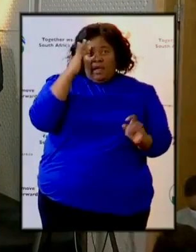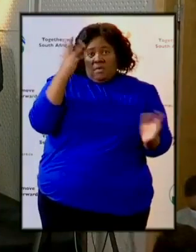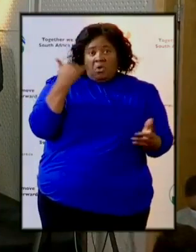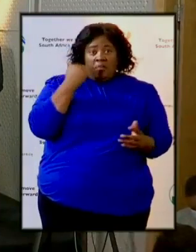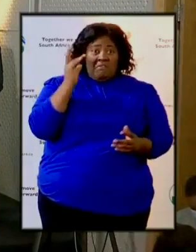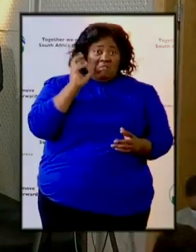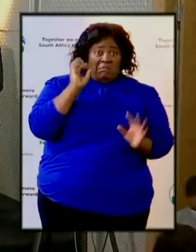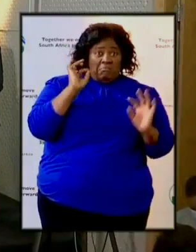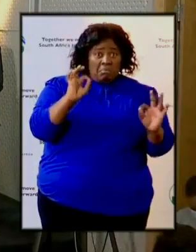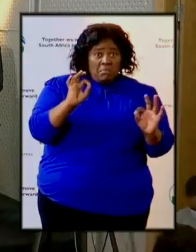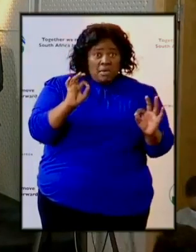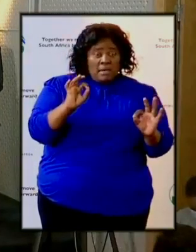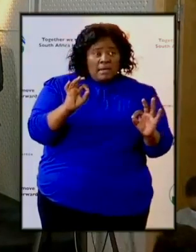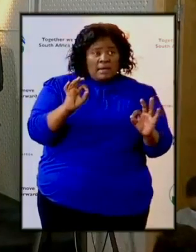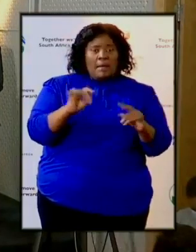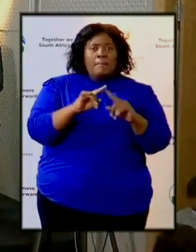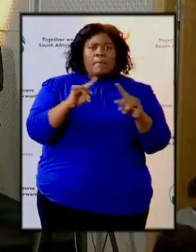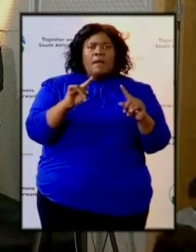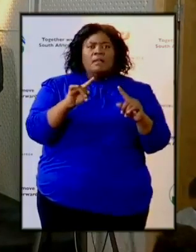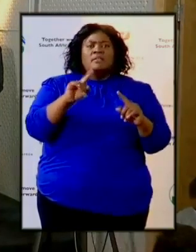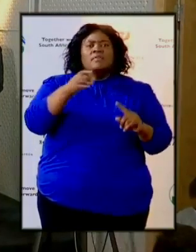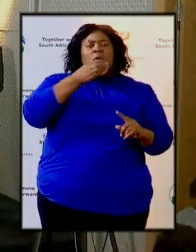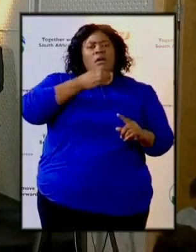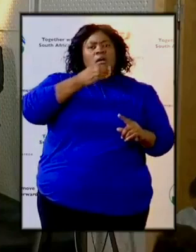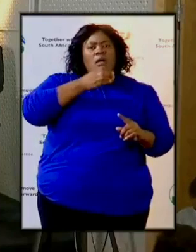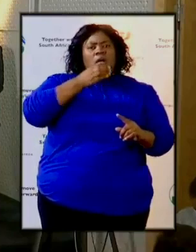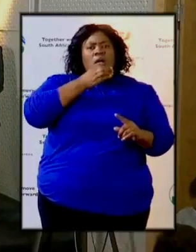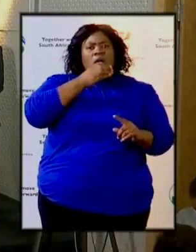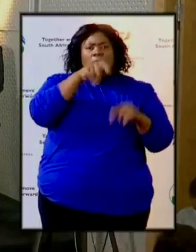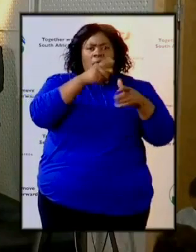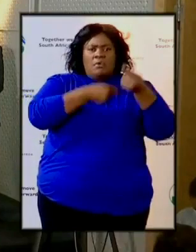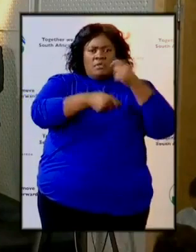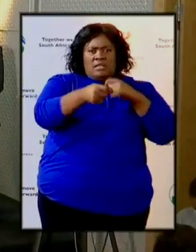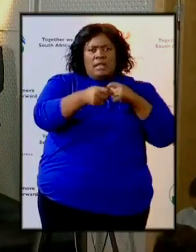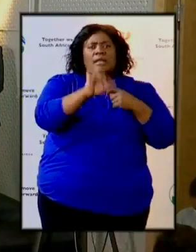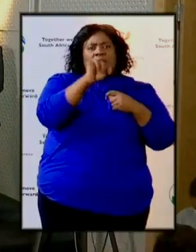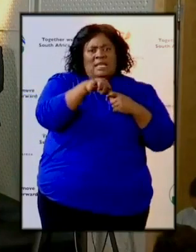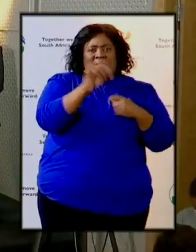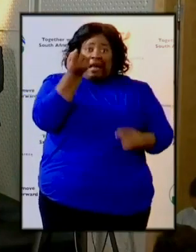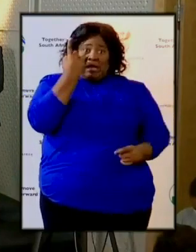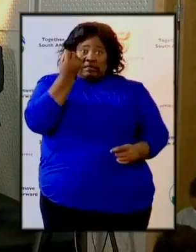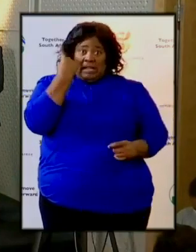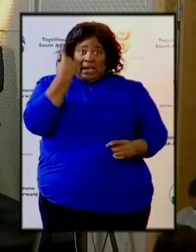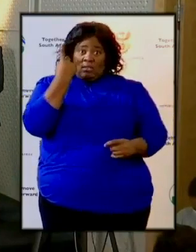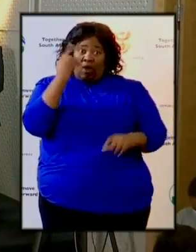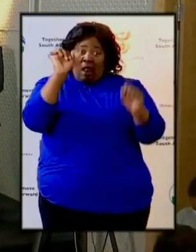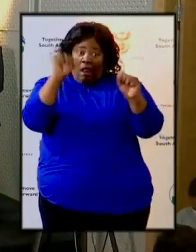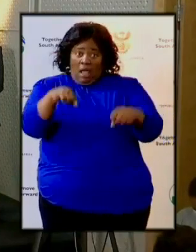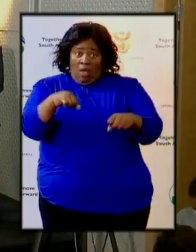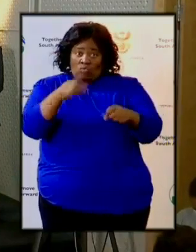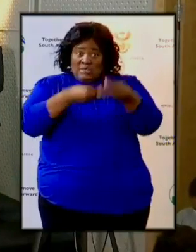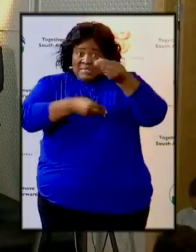around the liquor traders. A lot of them saying, while they understand that they're not allowed to trade, there's an issue